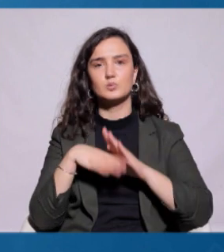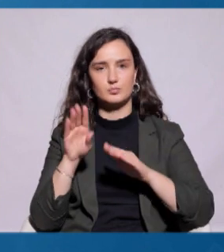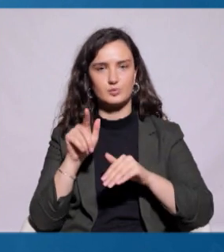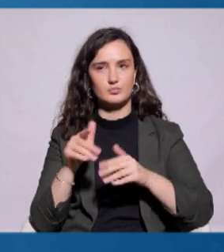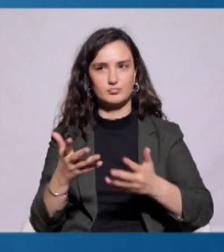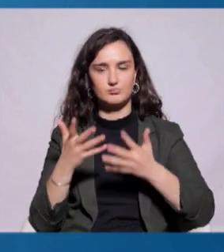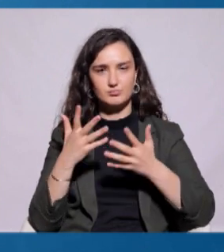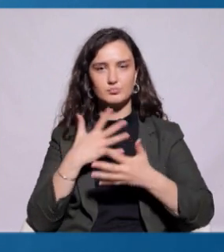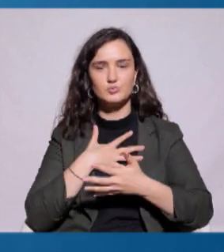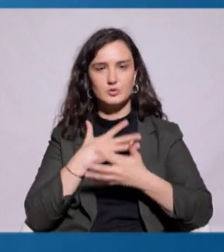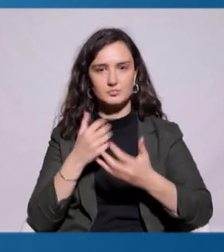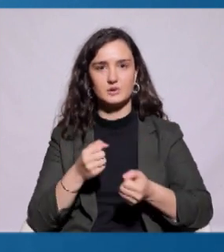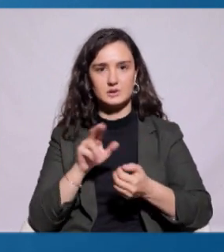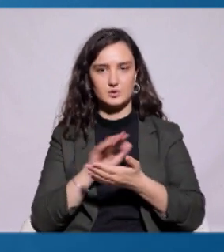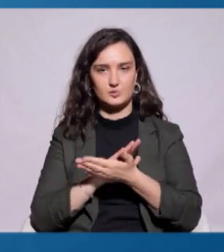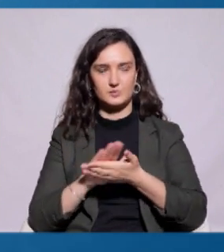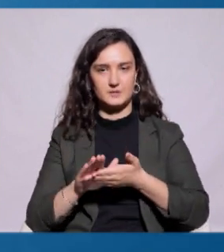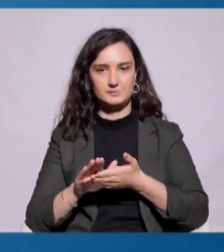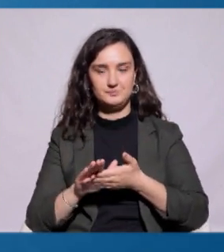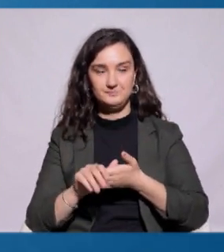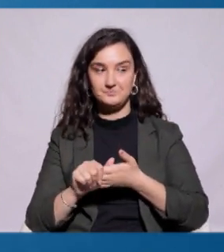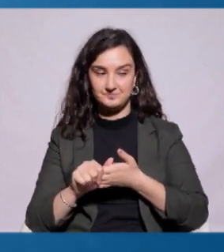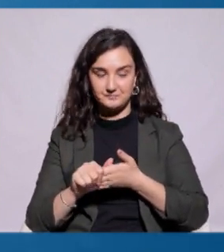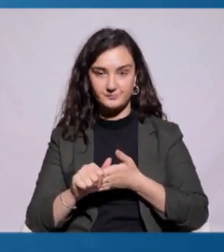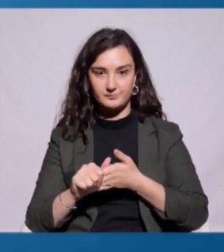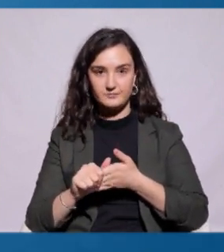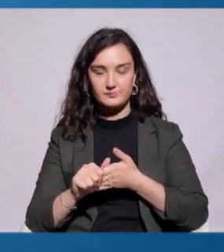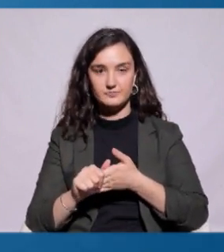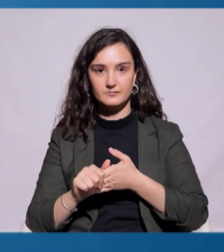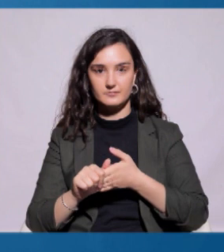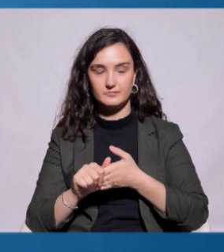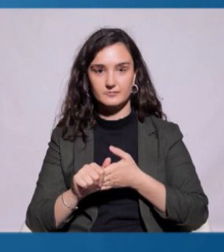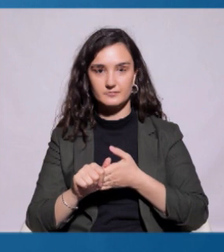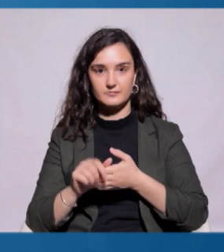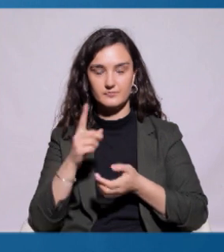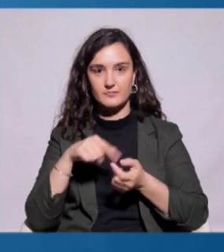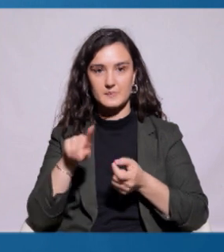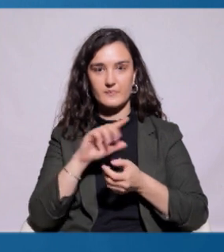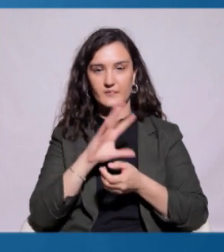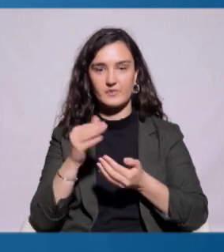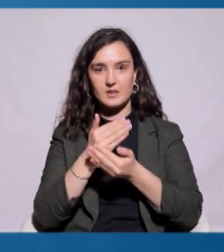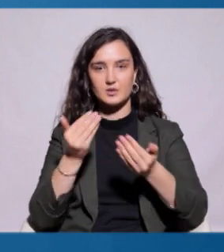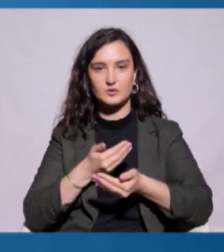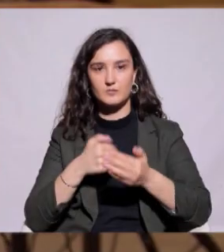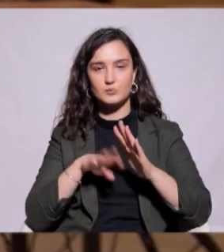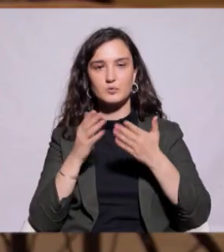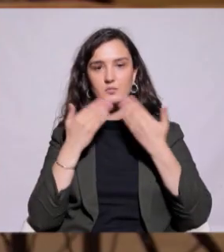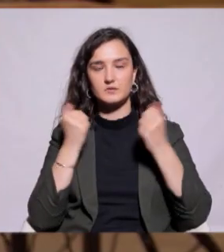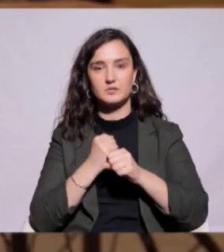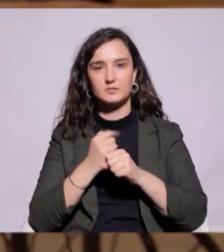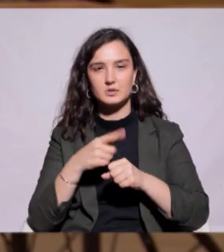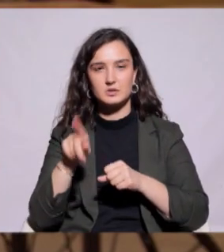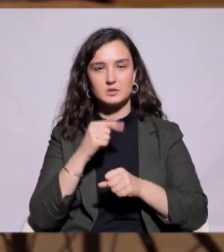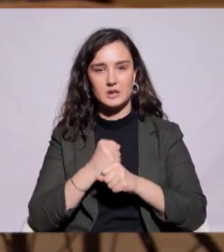efficient, healthier, and cleaner. So, in short, they make everyone's life easier because they